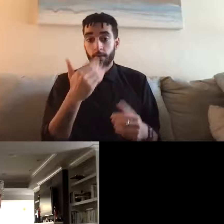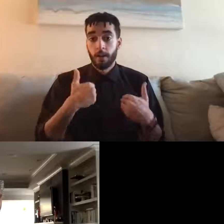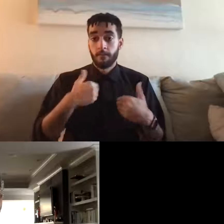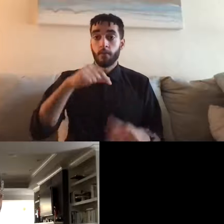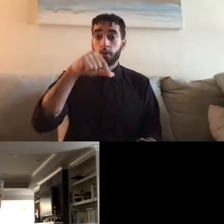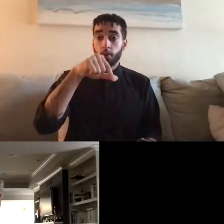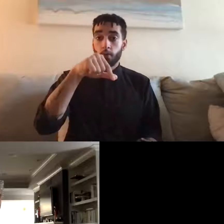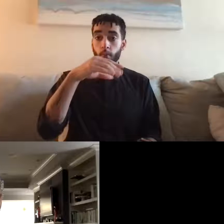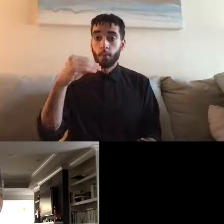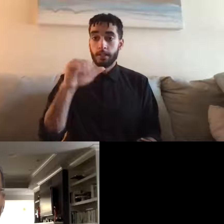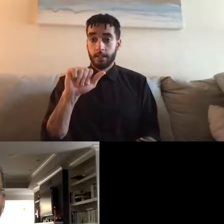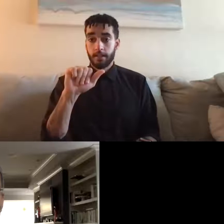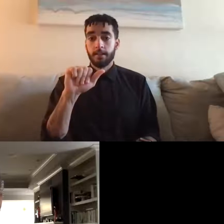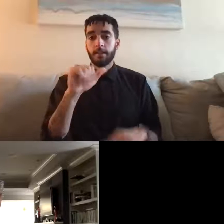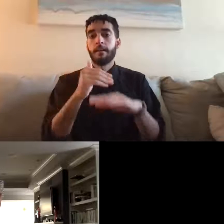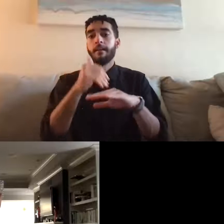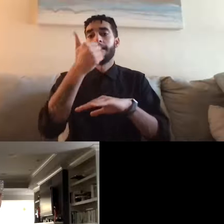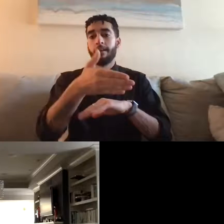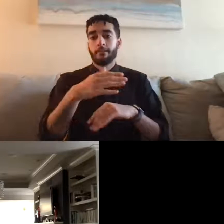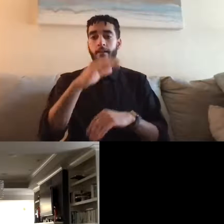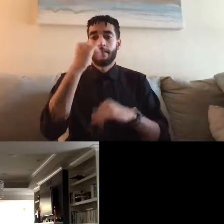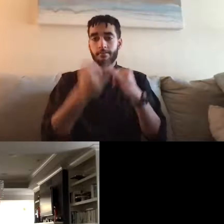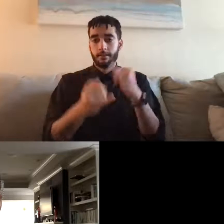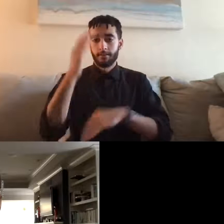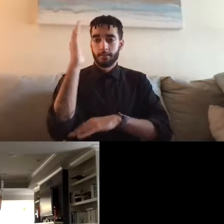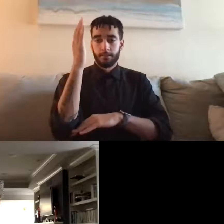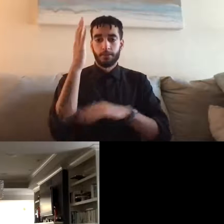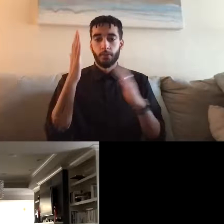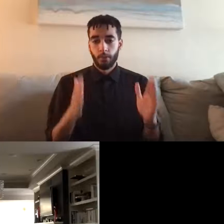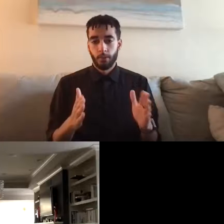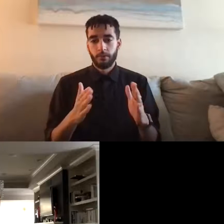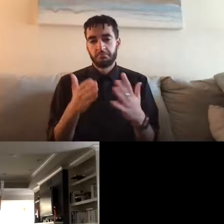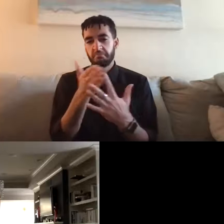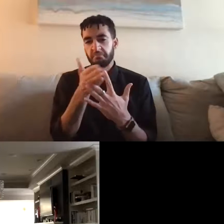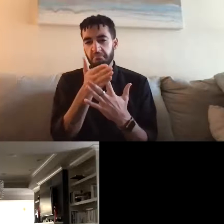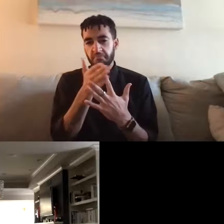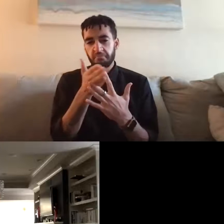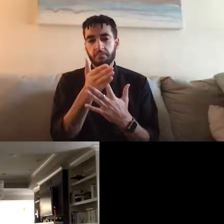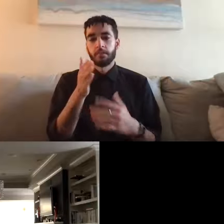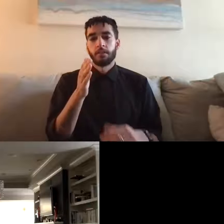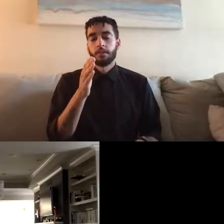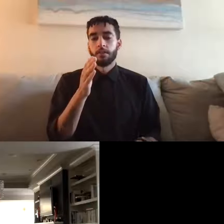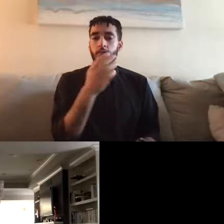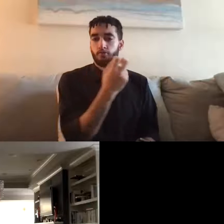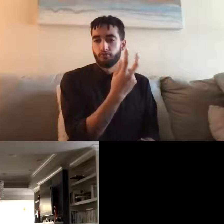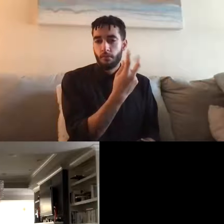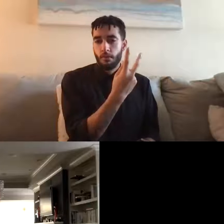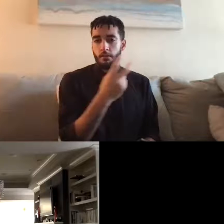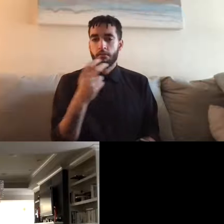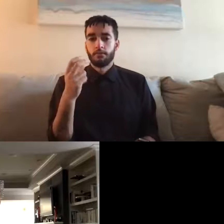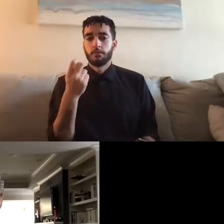session after the last presenter, so which will happen between 11:45 and 12